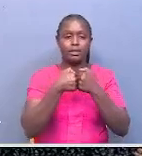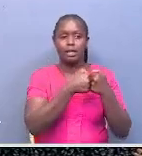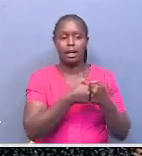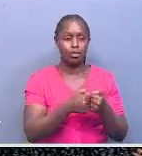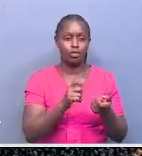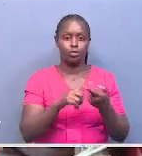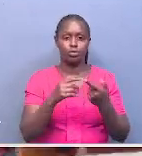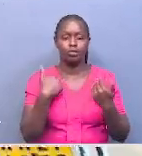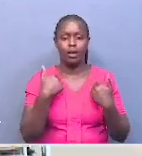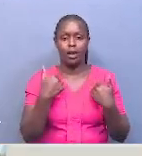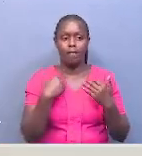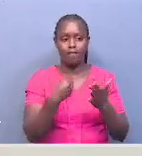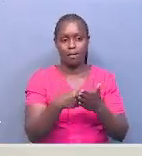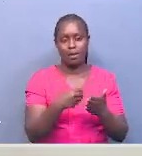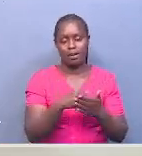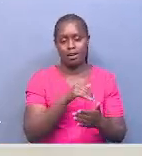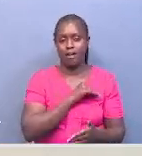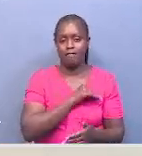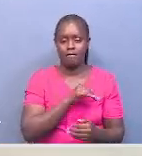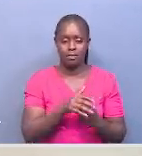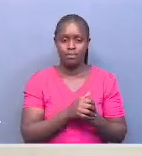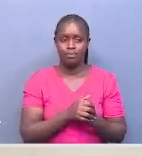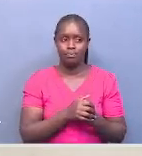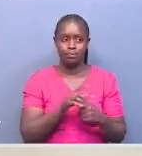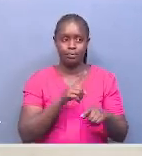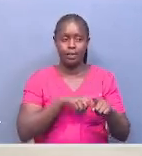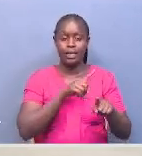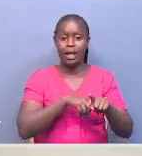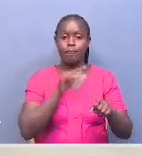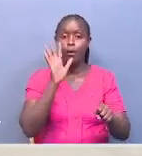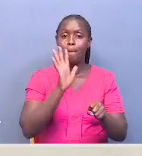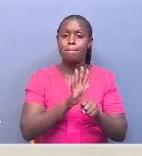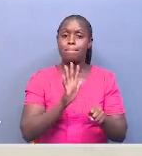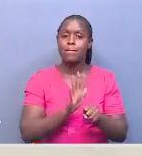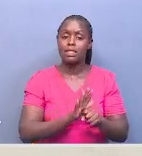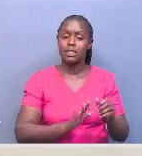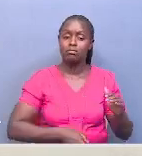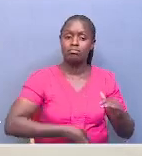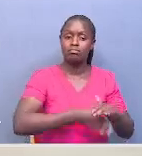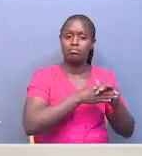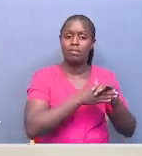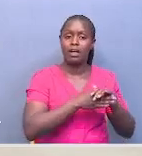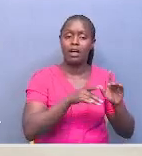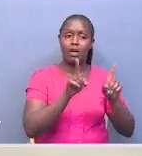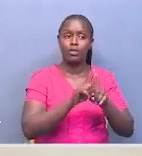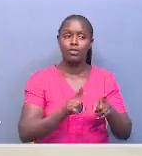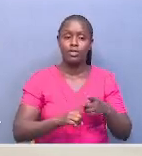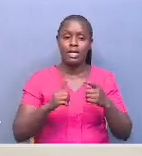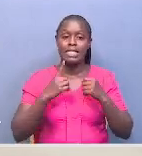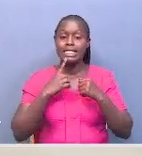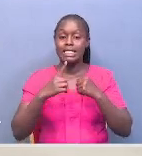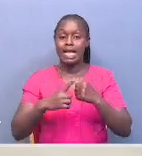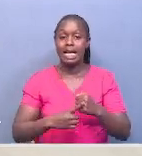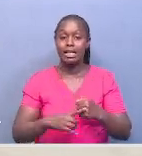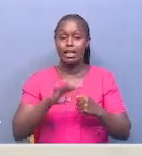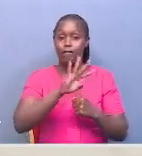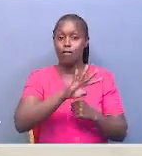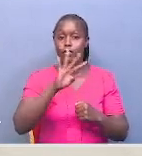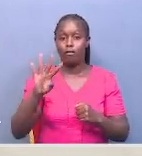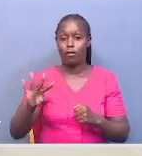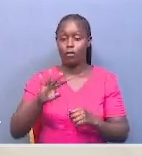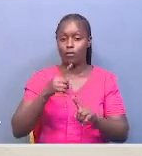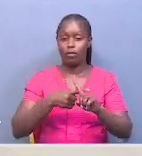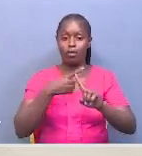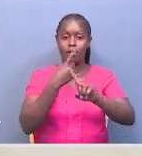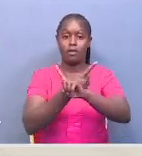make ends meet. During the mass dismissal of 2019, a total of 644 health workers from the